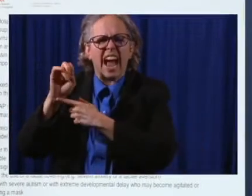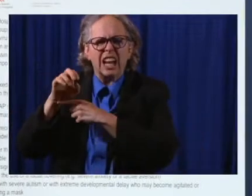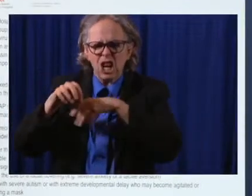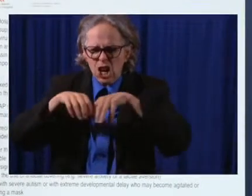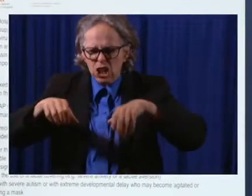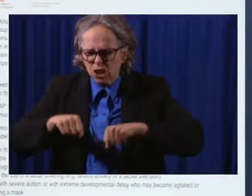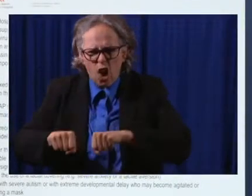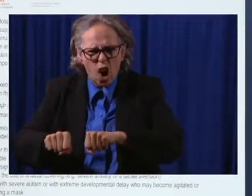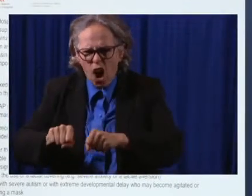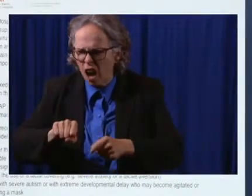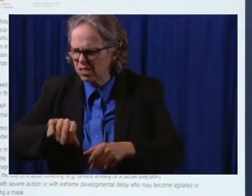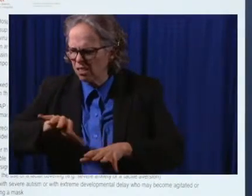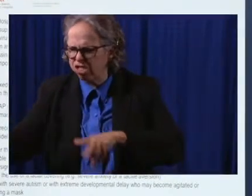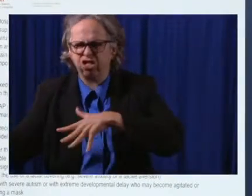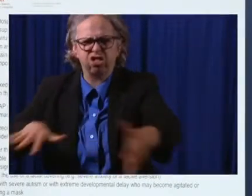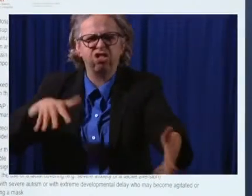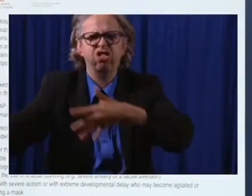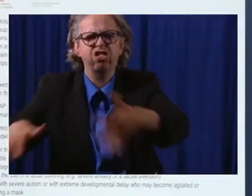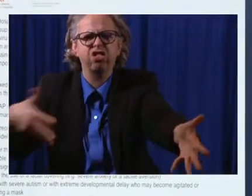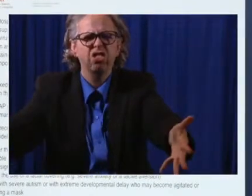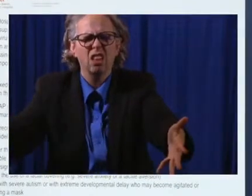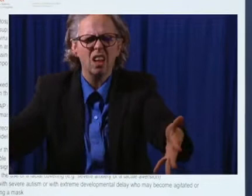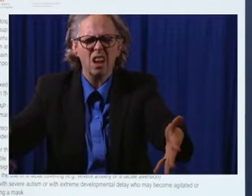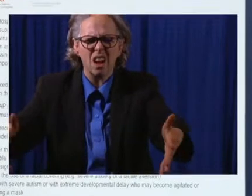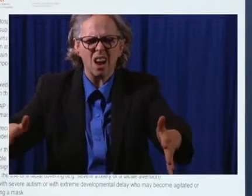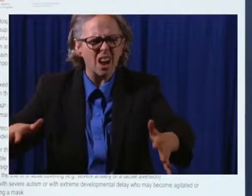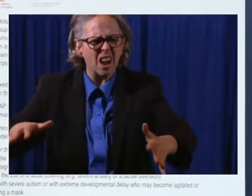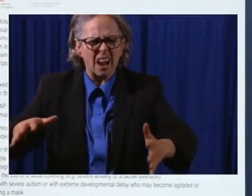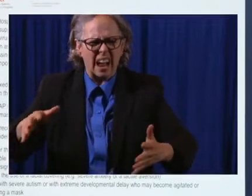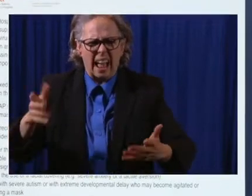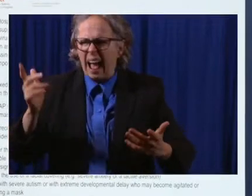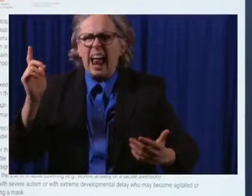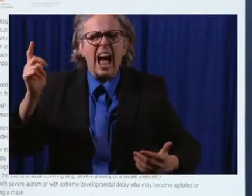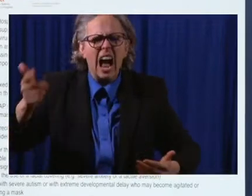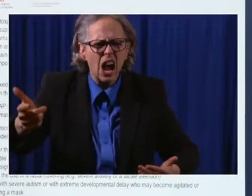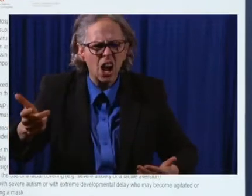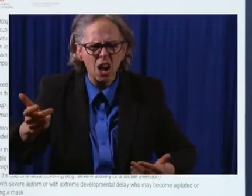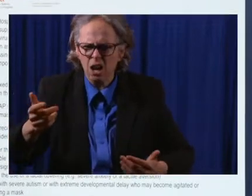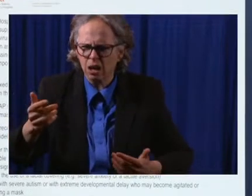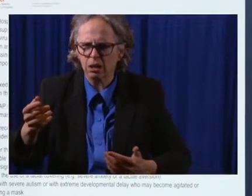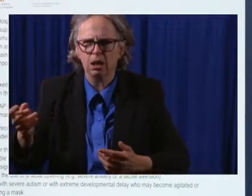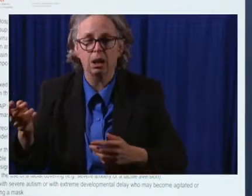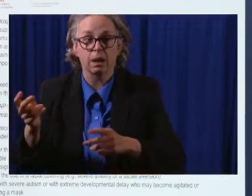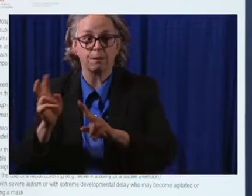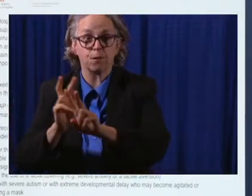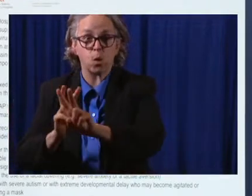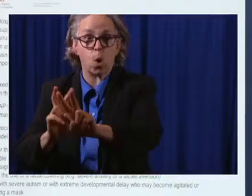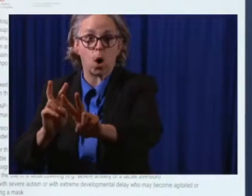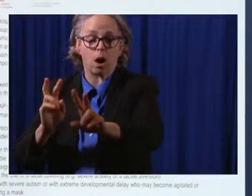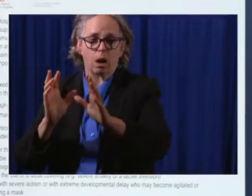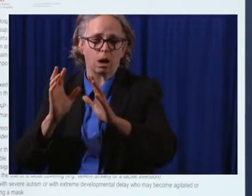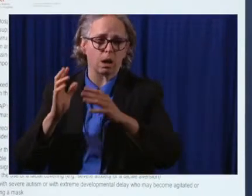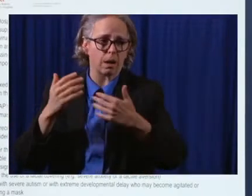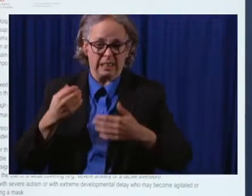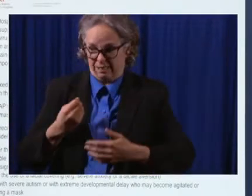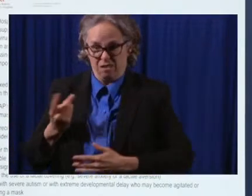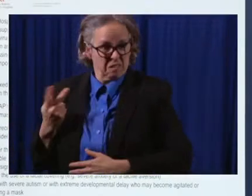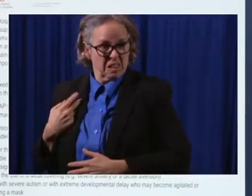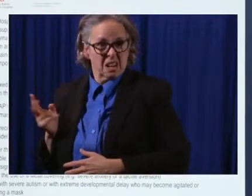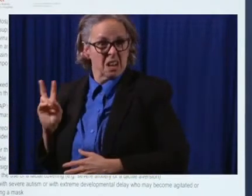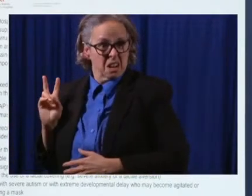The funerals then, later that week. Fran and I tried to go to most of